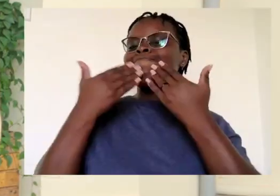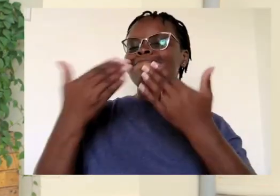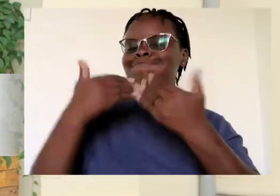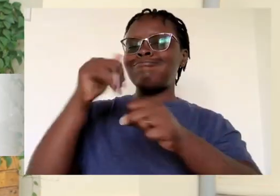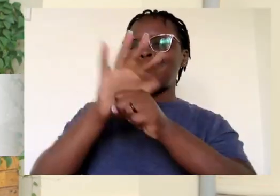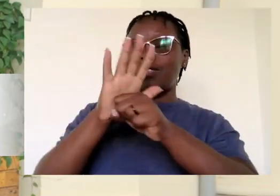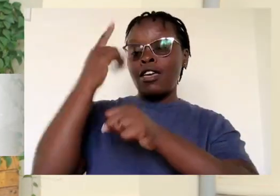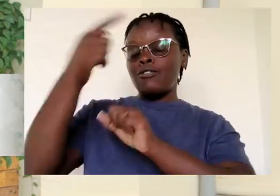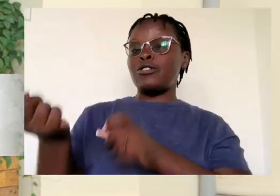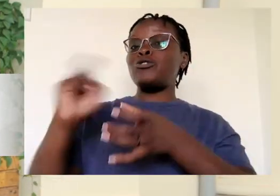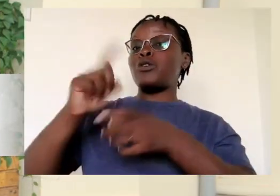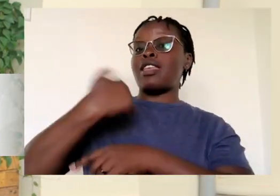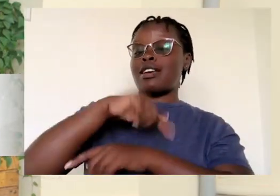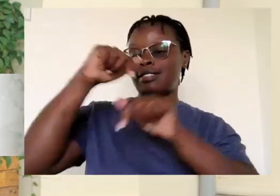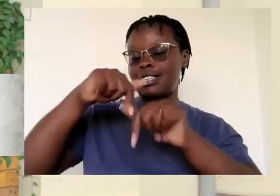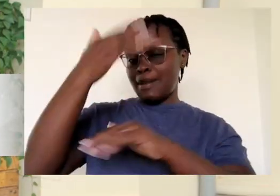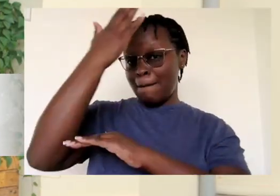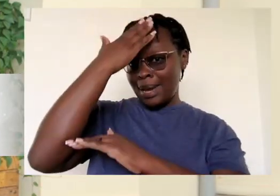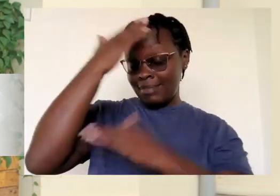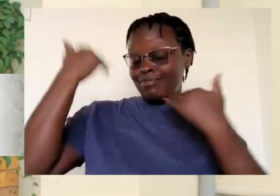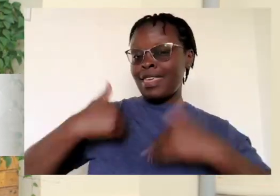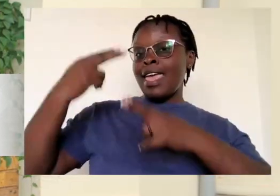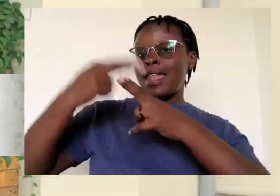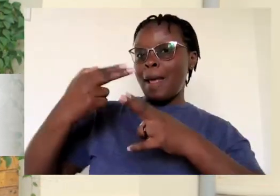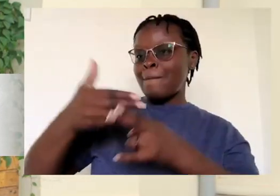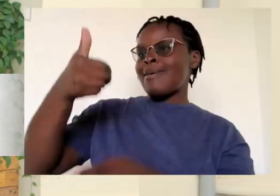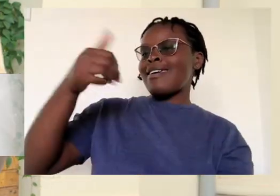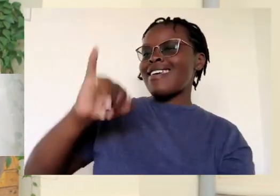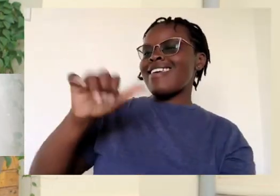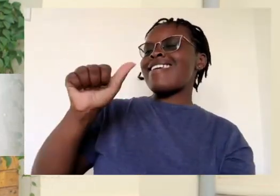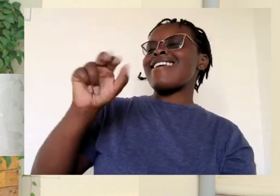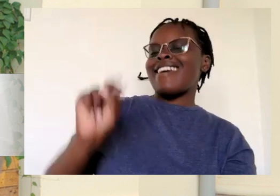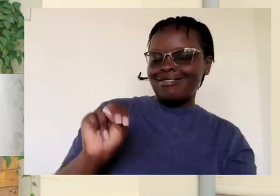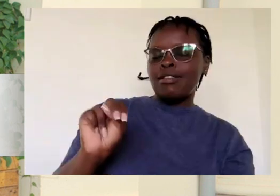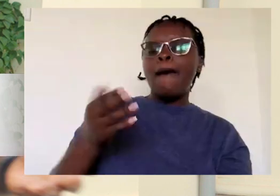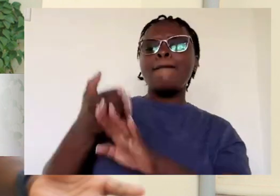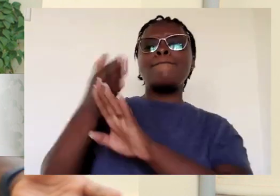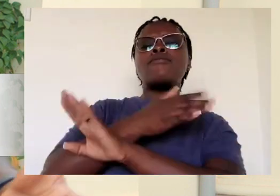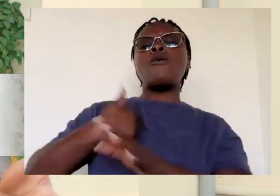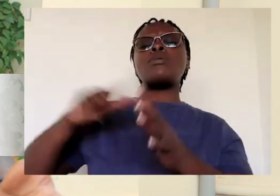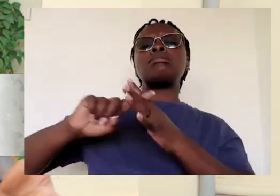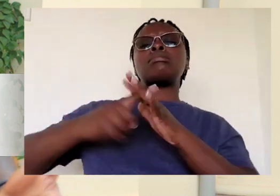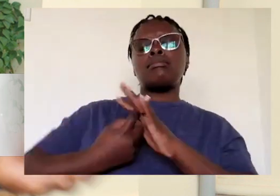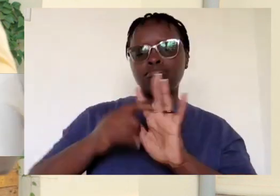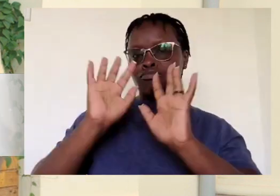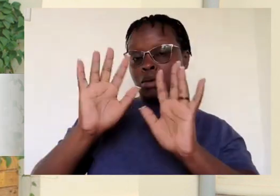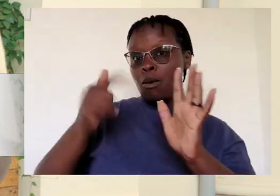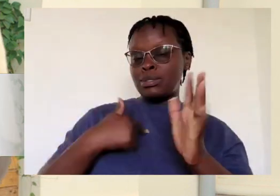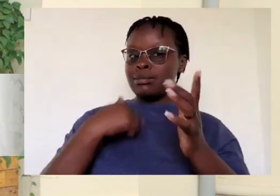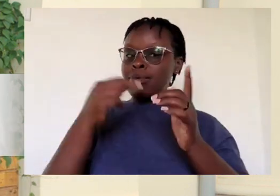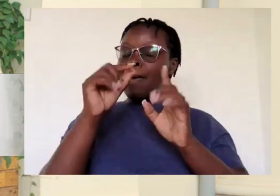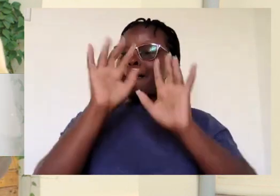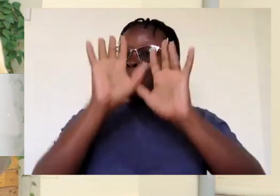Well, thank you very much for joining us on this edition of EdTech Mondays Kenya. My name is Ian Wafula. Now, before we get right into it, how about we take a